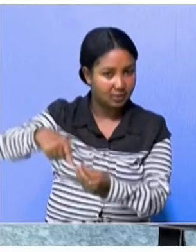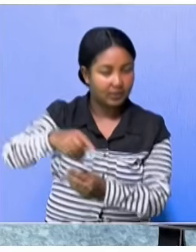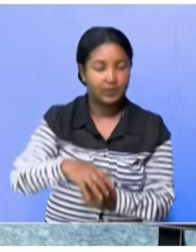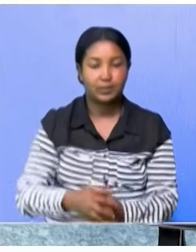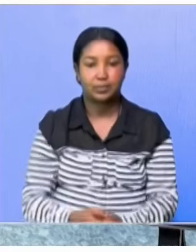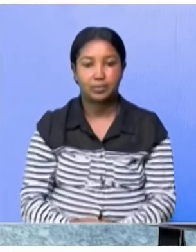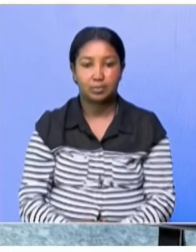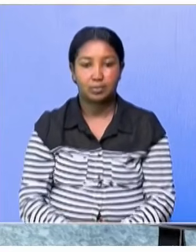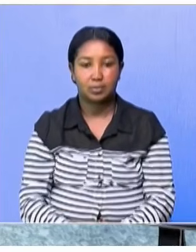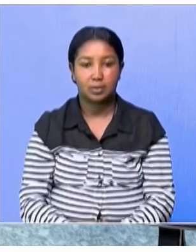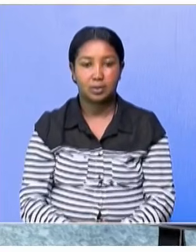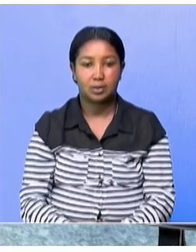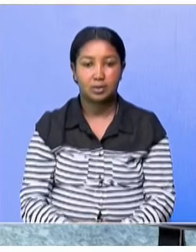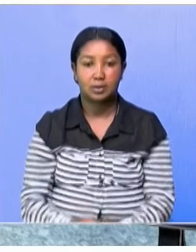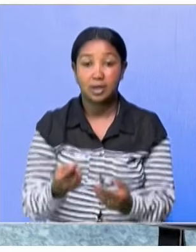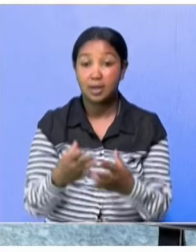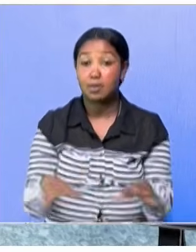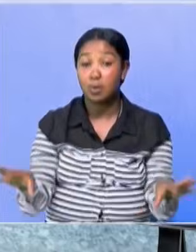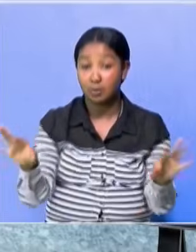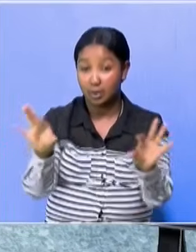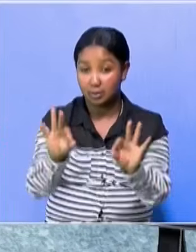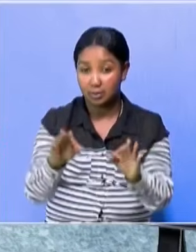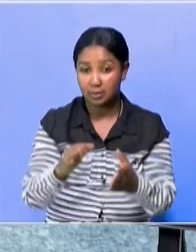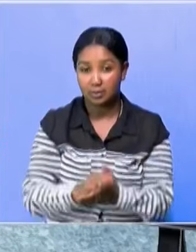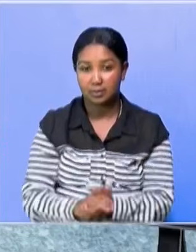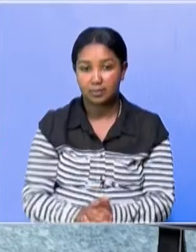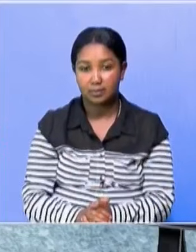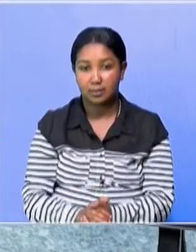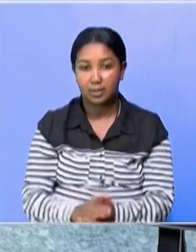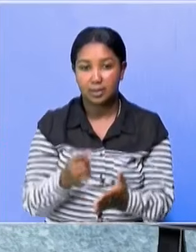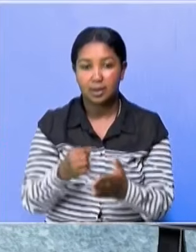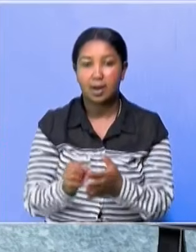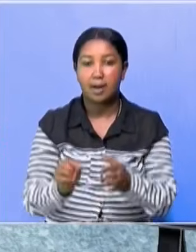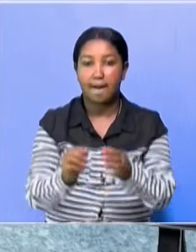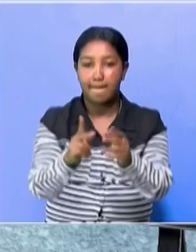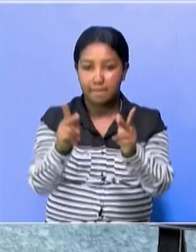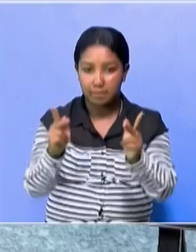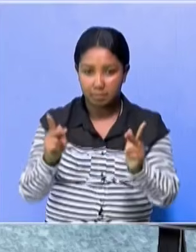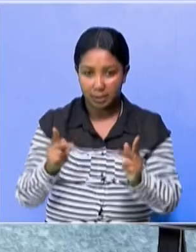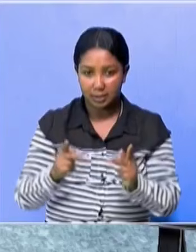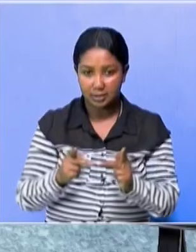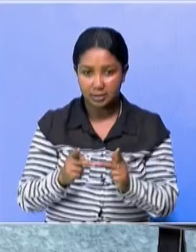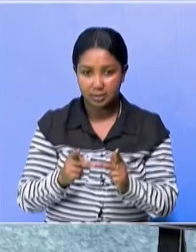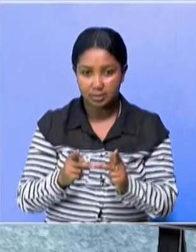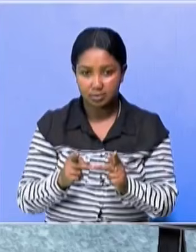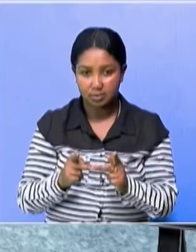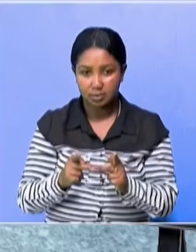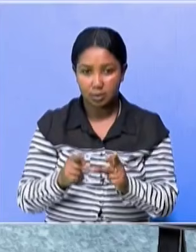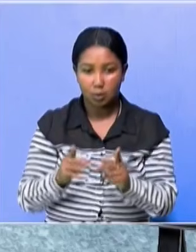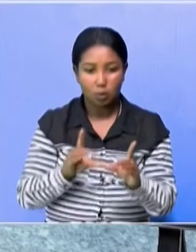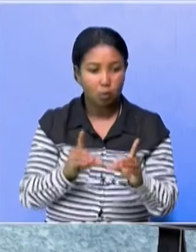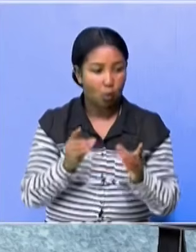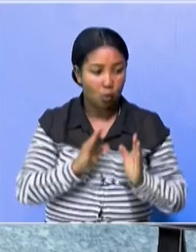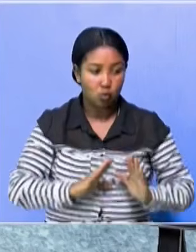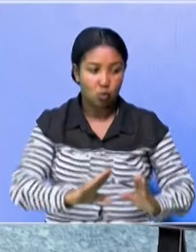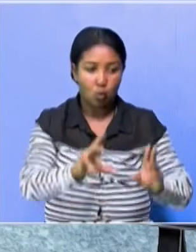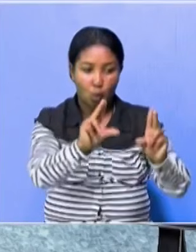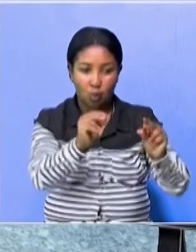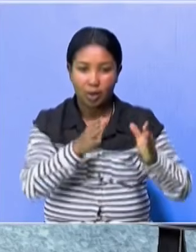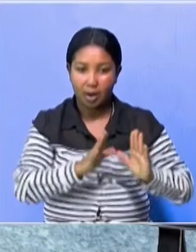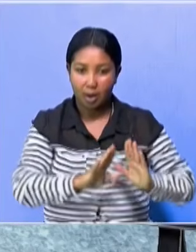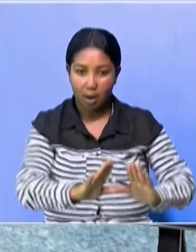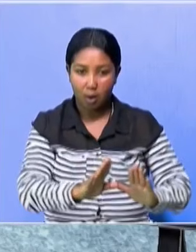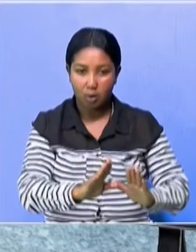Yeah, traffic signs are they are very important. There is a place, okay, we do not allow